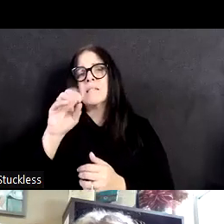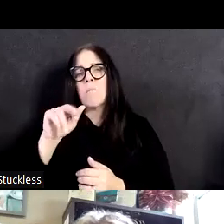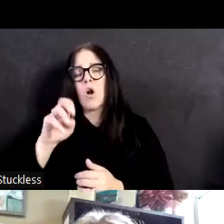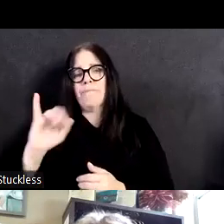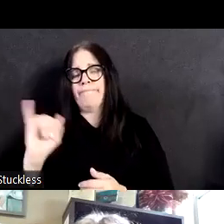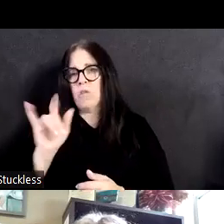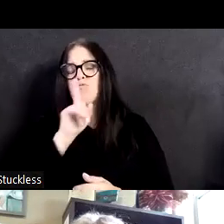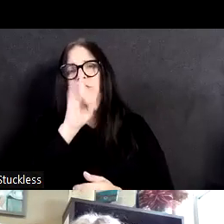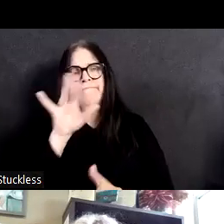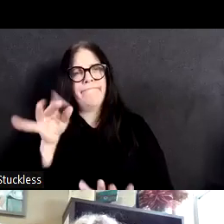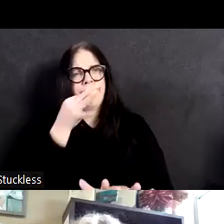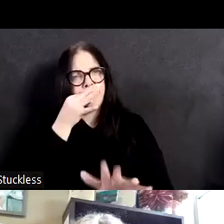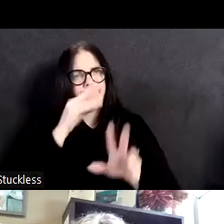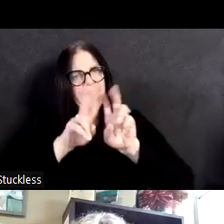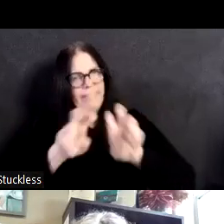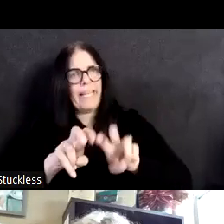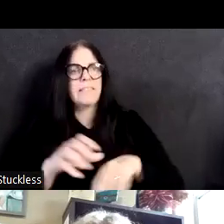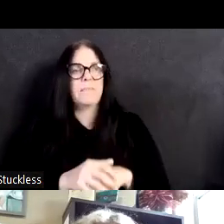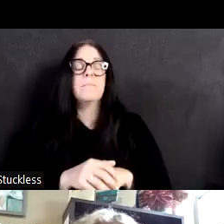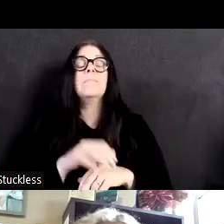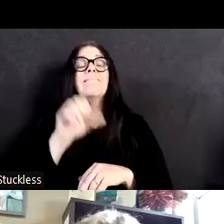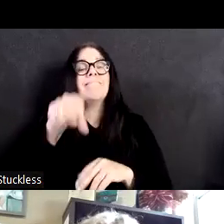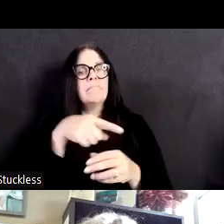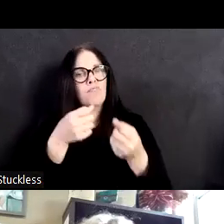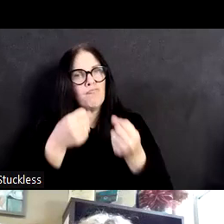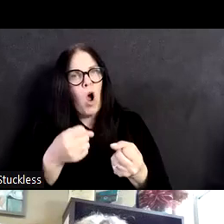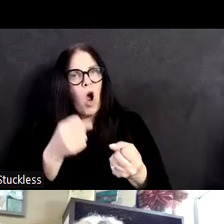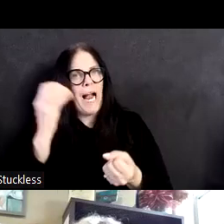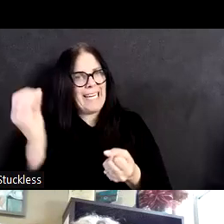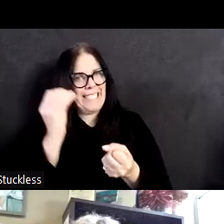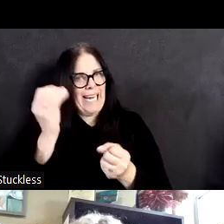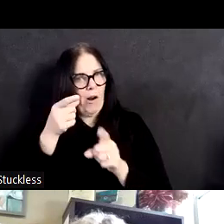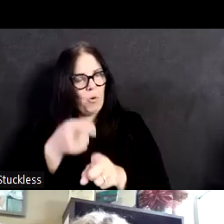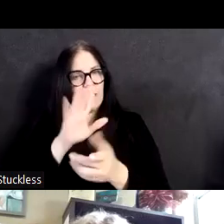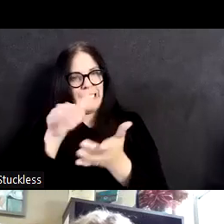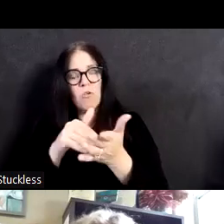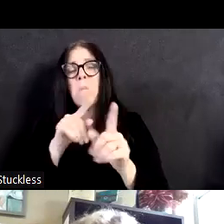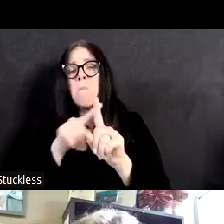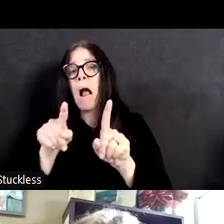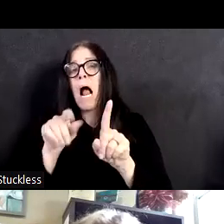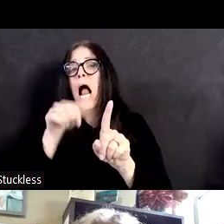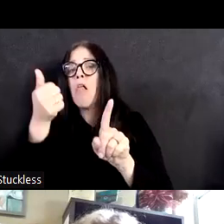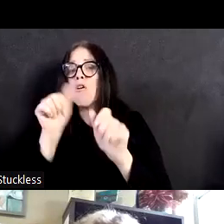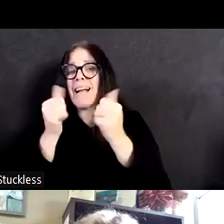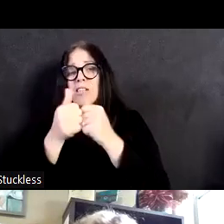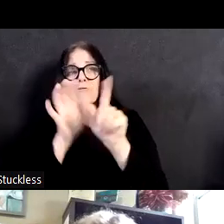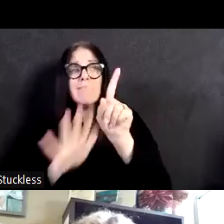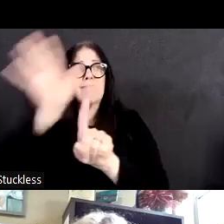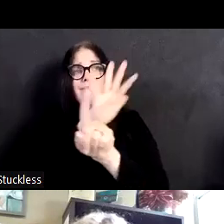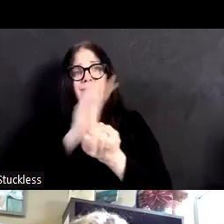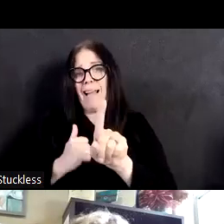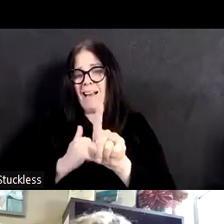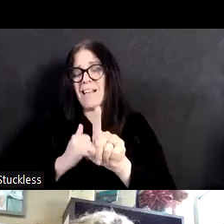proficiency. It is Ontario-centric. However, there are agencies around Canada that do use the program. So